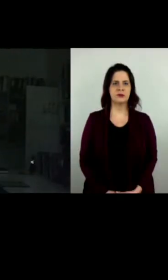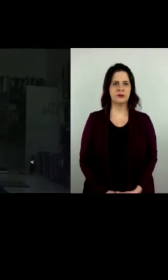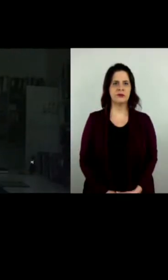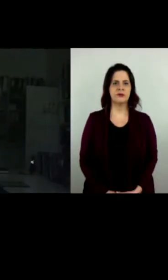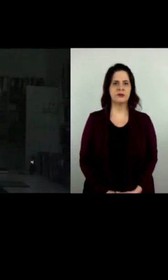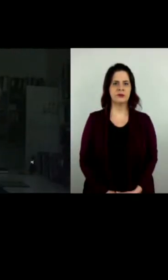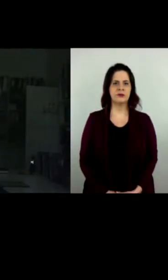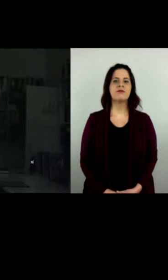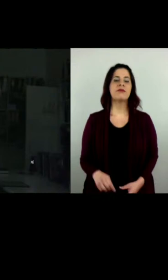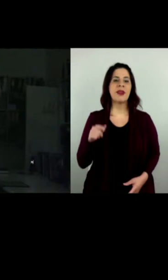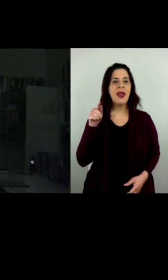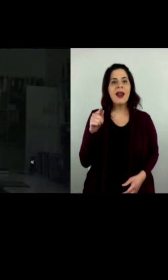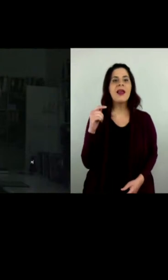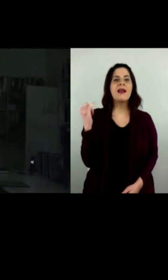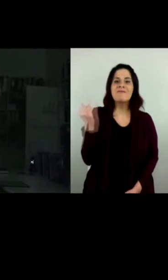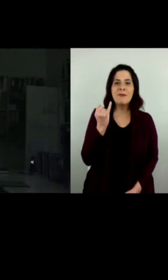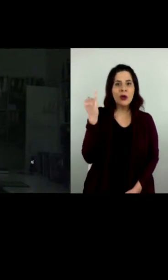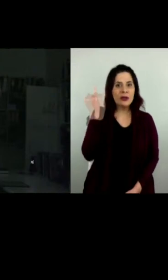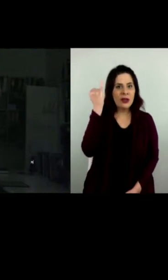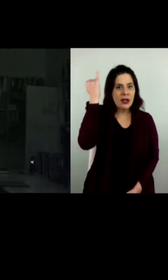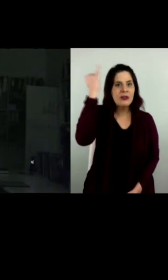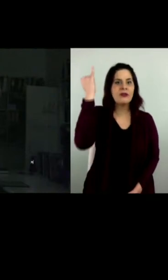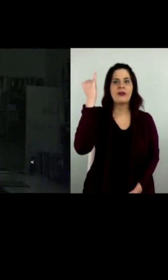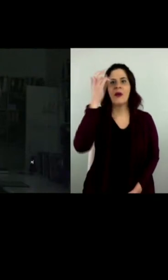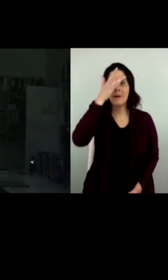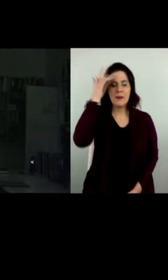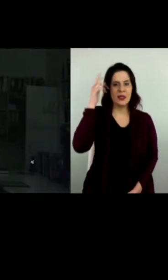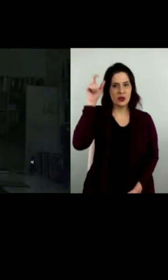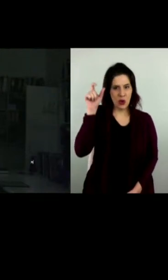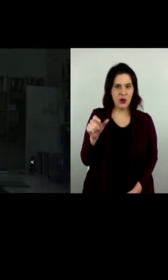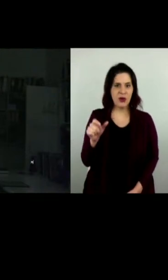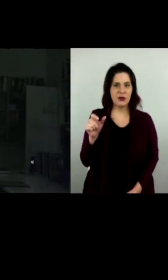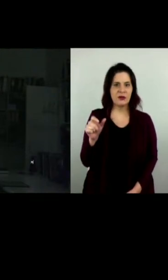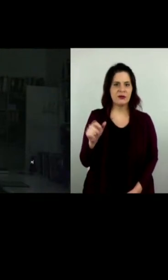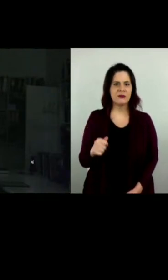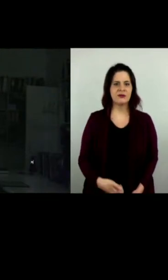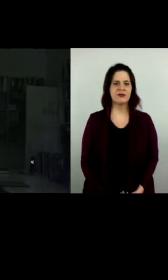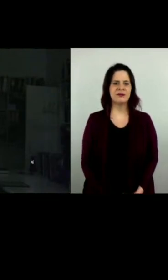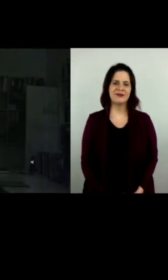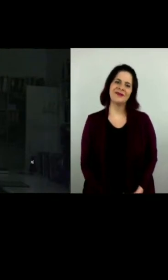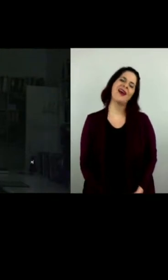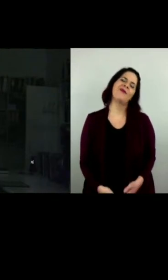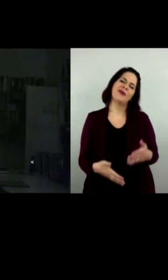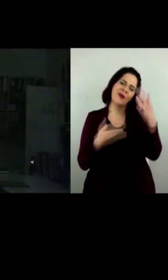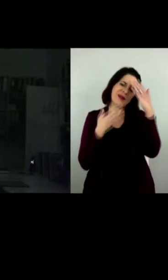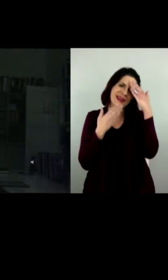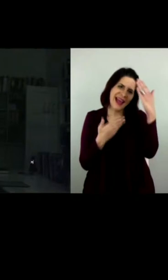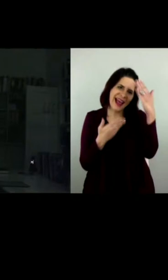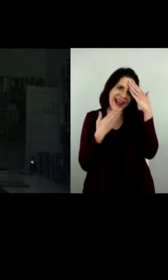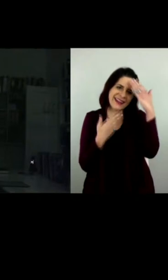documentary. That's me. Thanks a lot. And